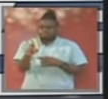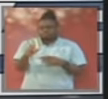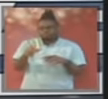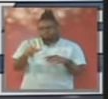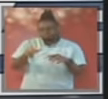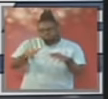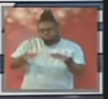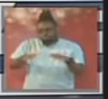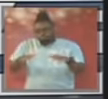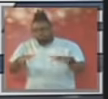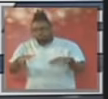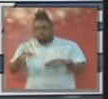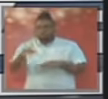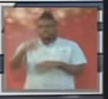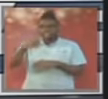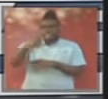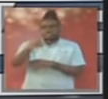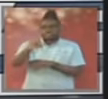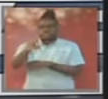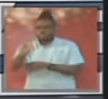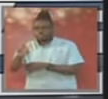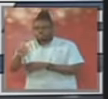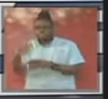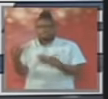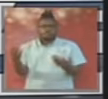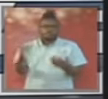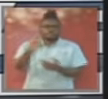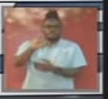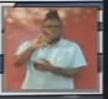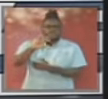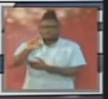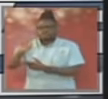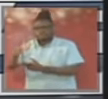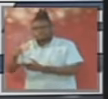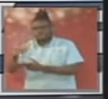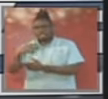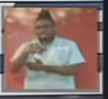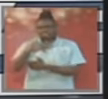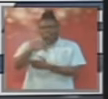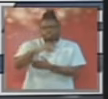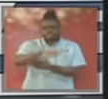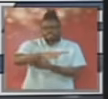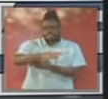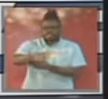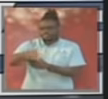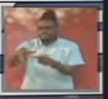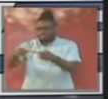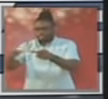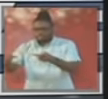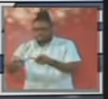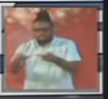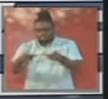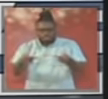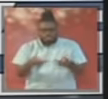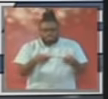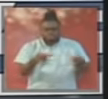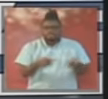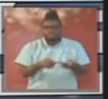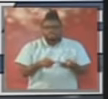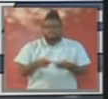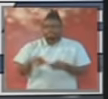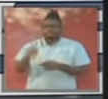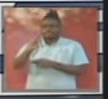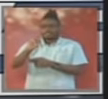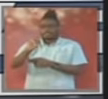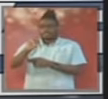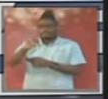care, and intensive care. There are 3 step-down facilities for persons with mild symptoms who are recovering or